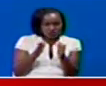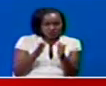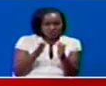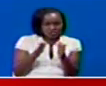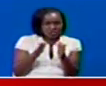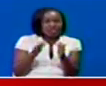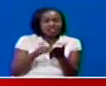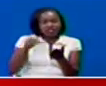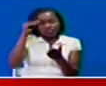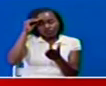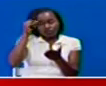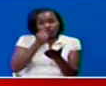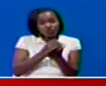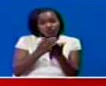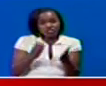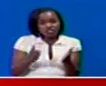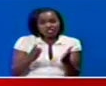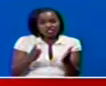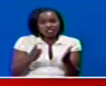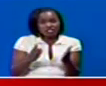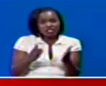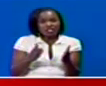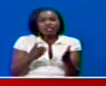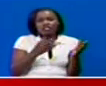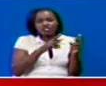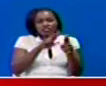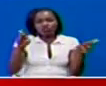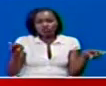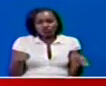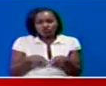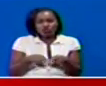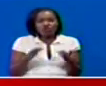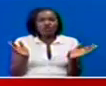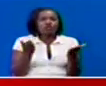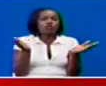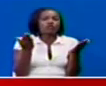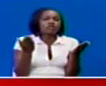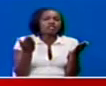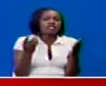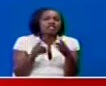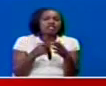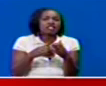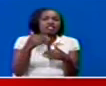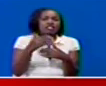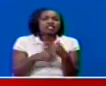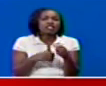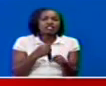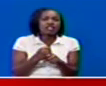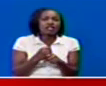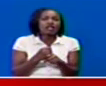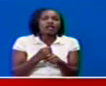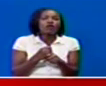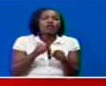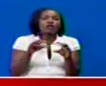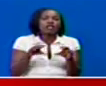education officers, our quality assurance officers. There is room for improvement. And commencing next year, we will adopt